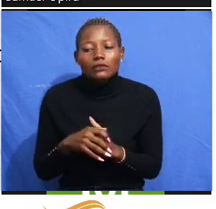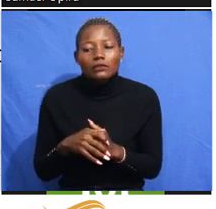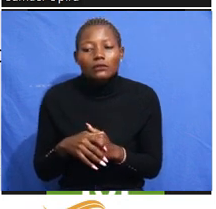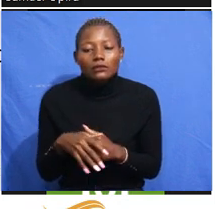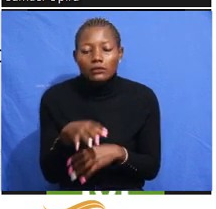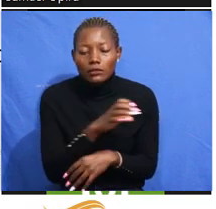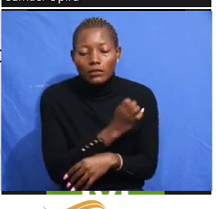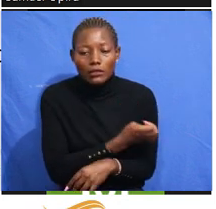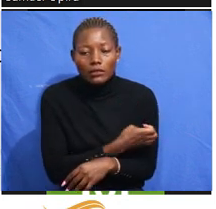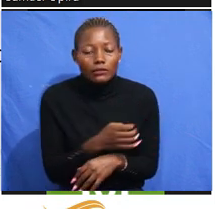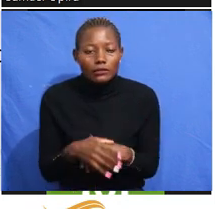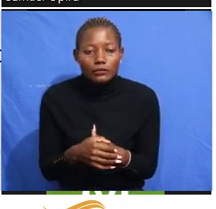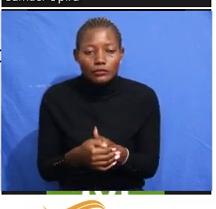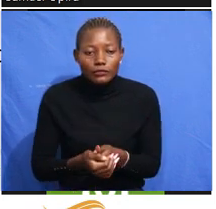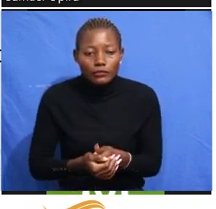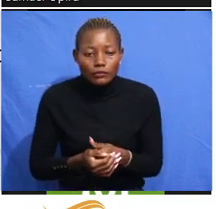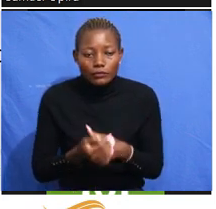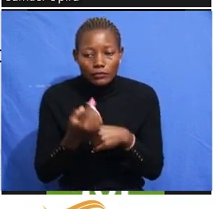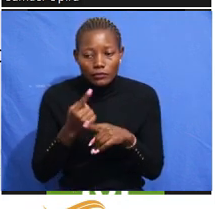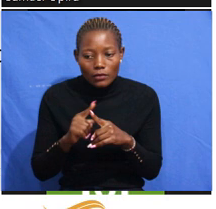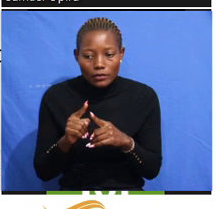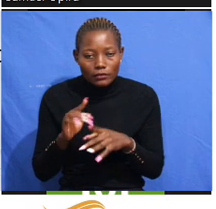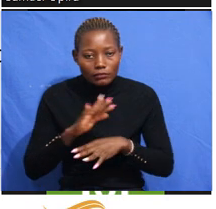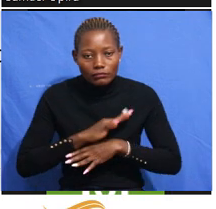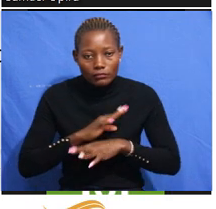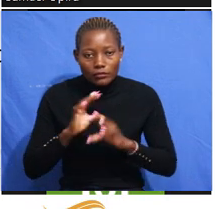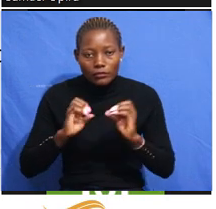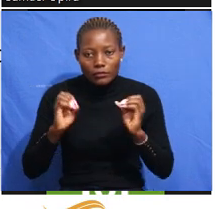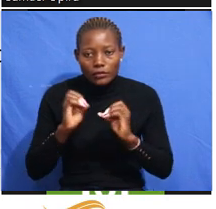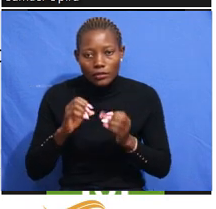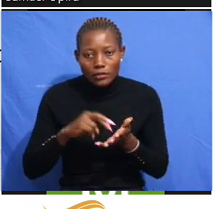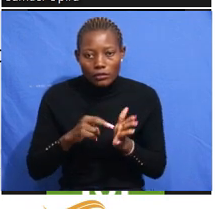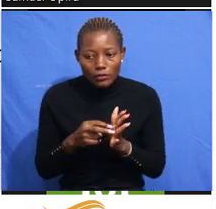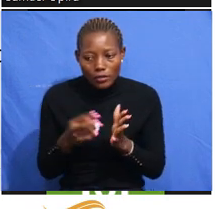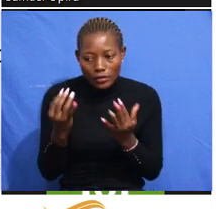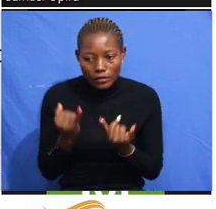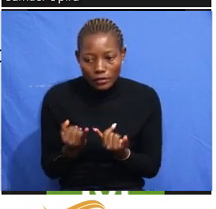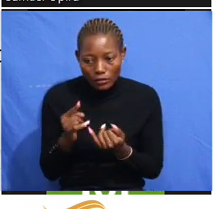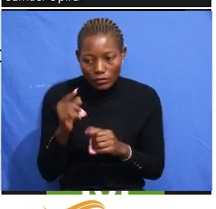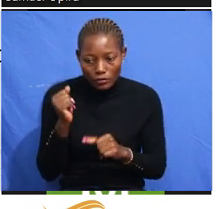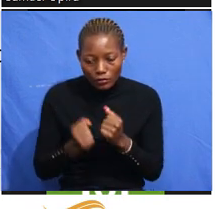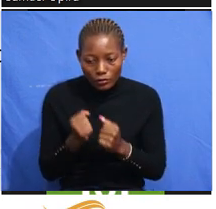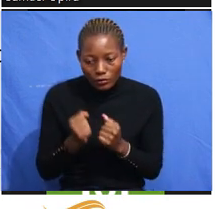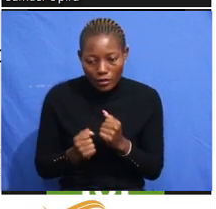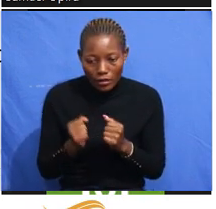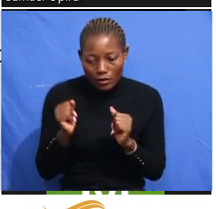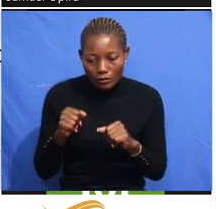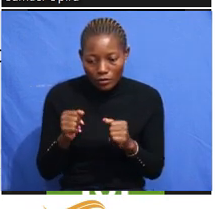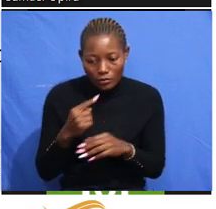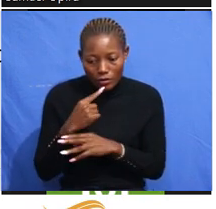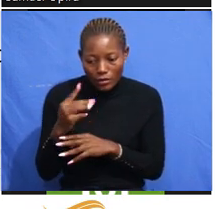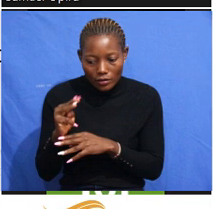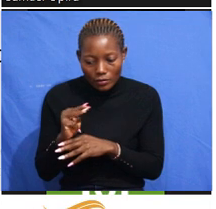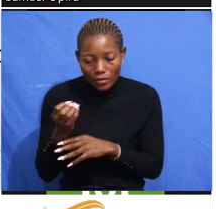for that energy. But it is not enough. So you can run the 100 meters or you can do